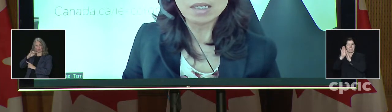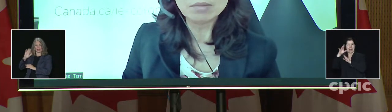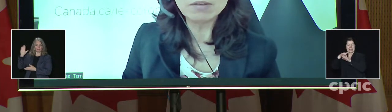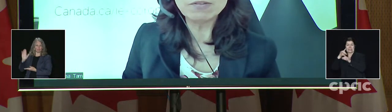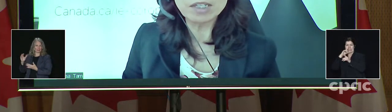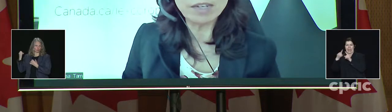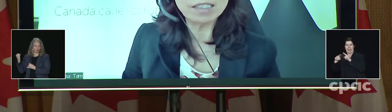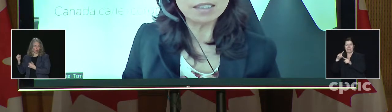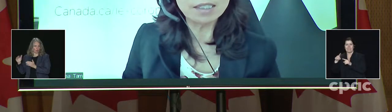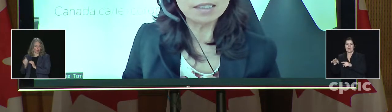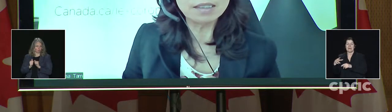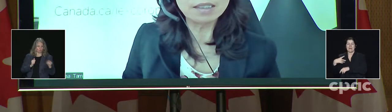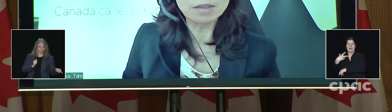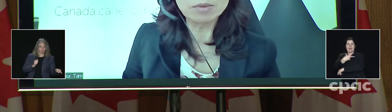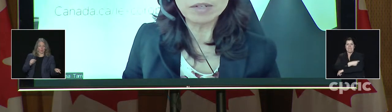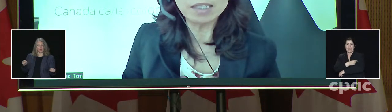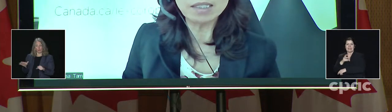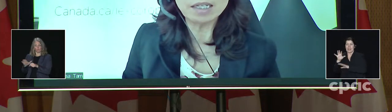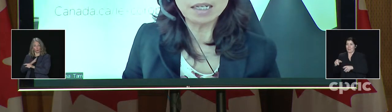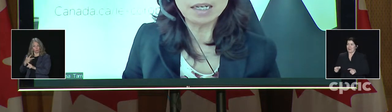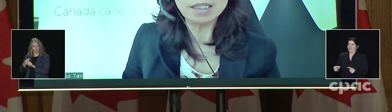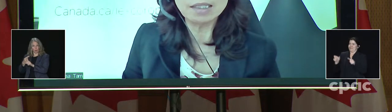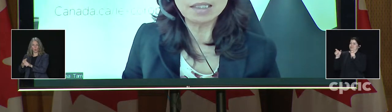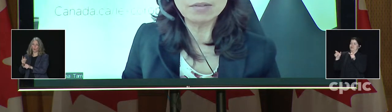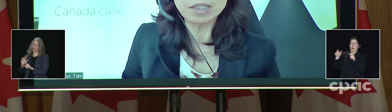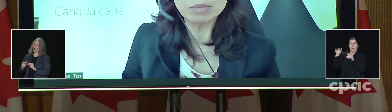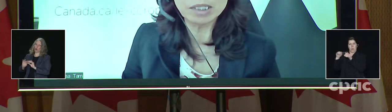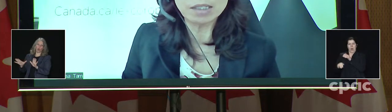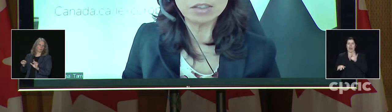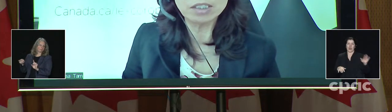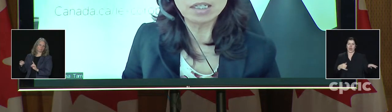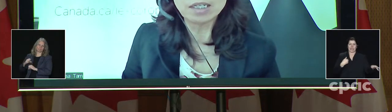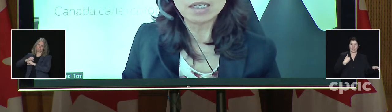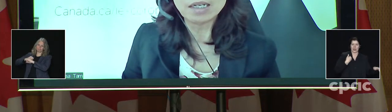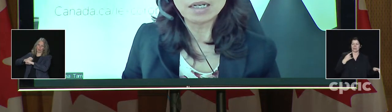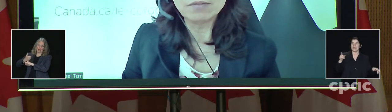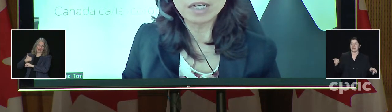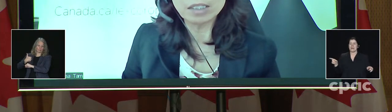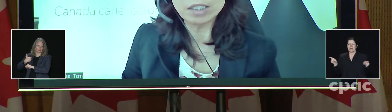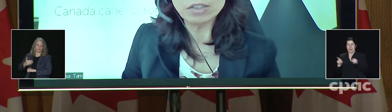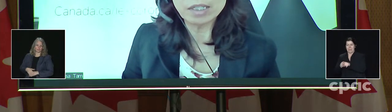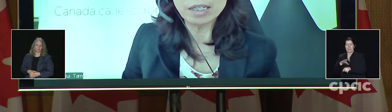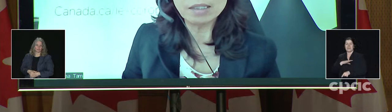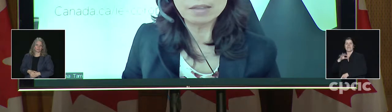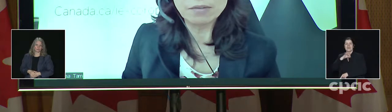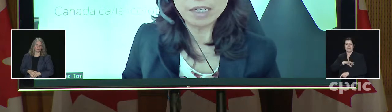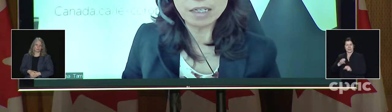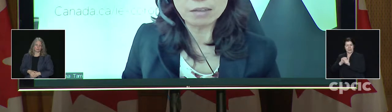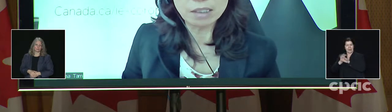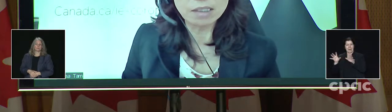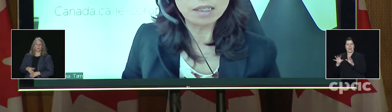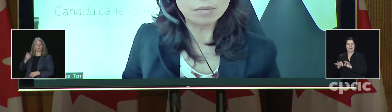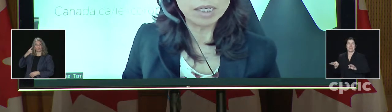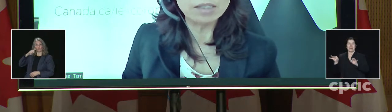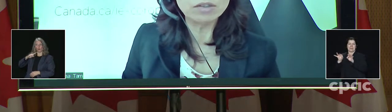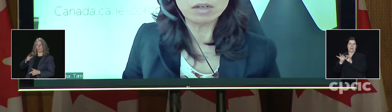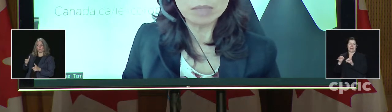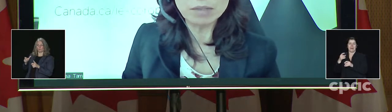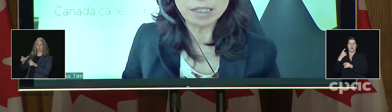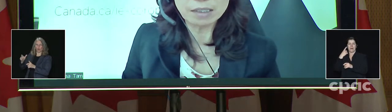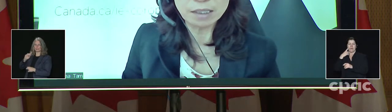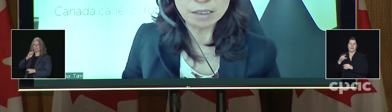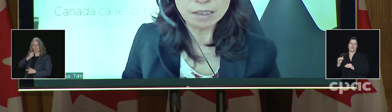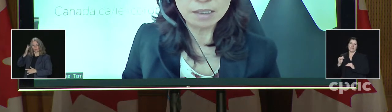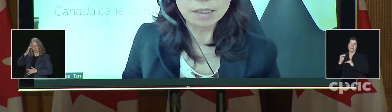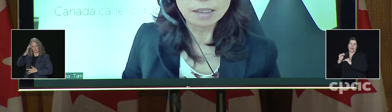vaccinations, being fully vaccinated still provides a clear and significant protection advantage against severe illness compared to not